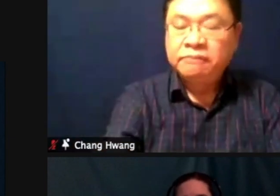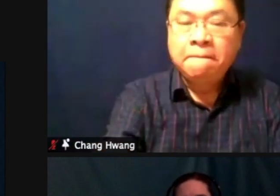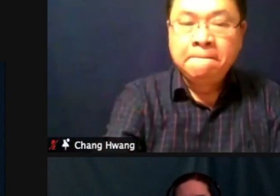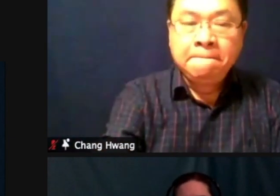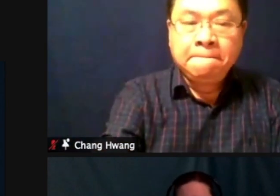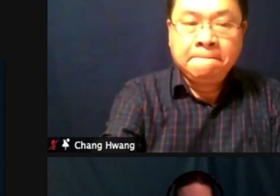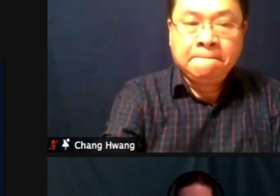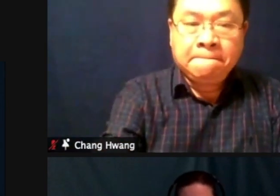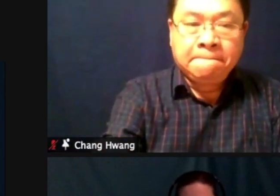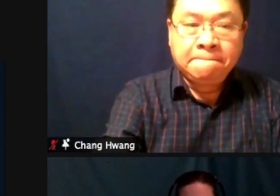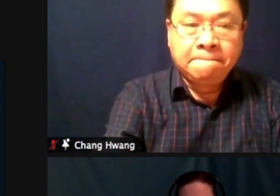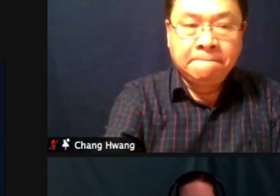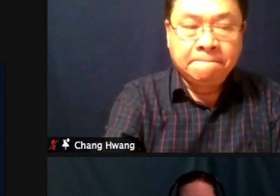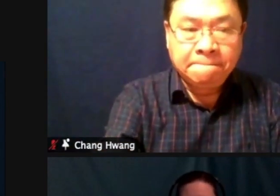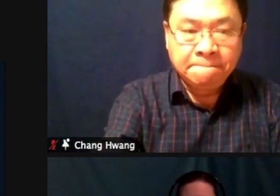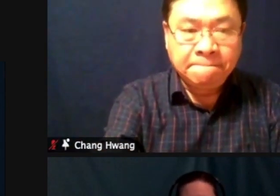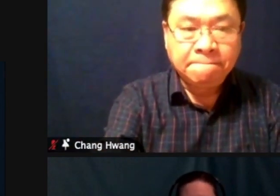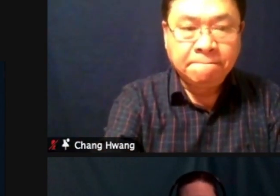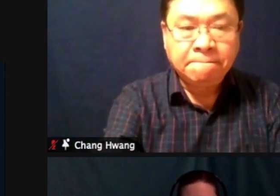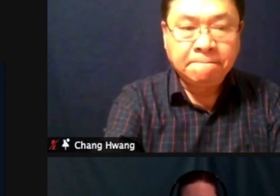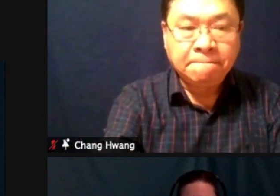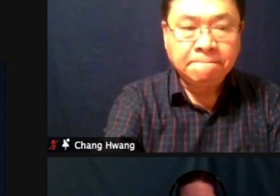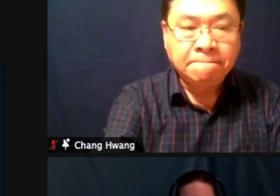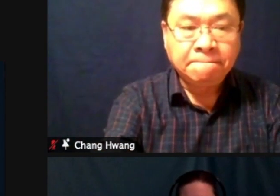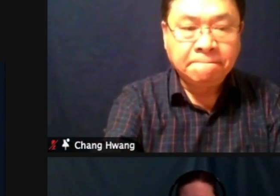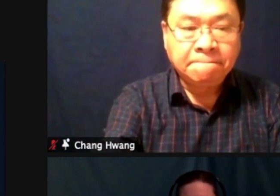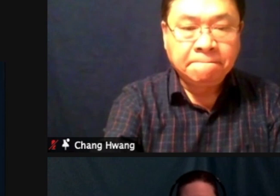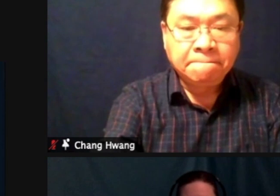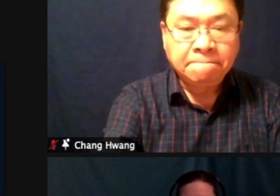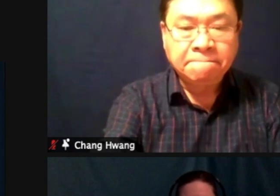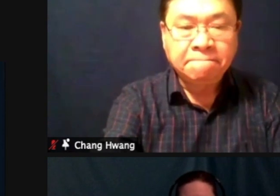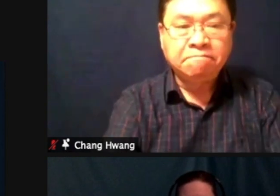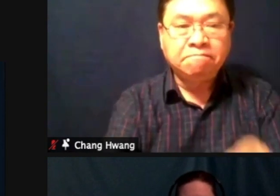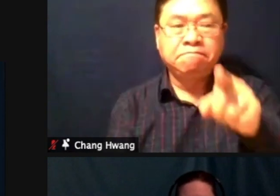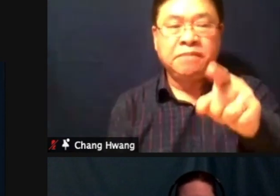spreading, not just to deaf people, but as well hearing people.